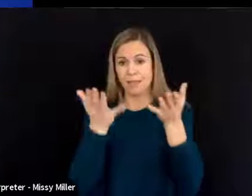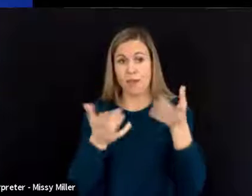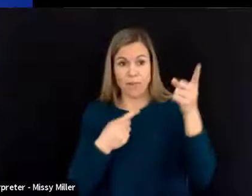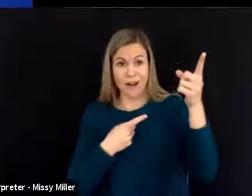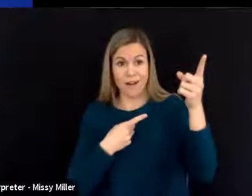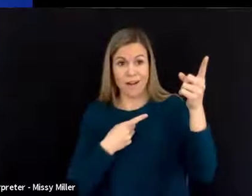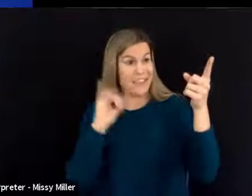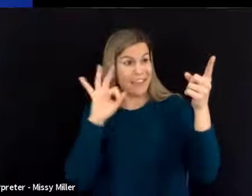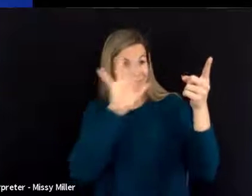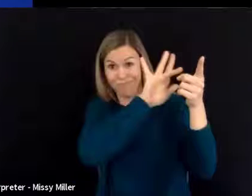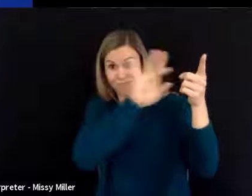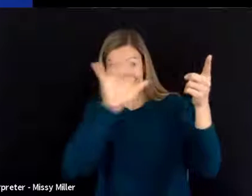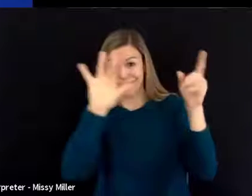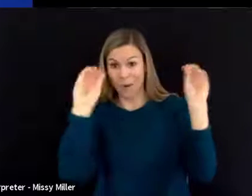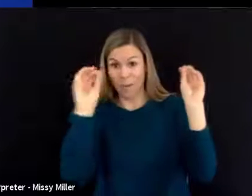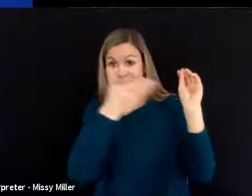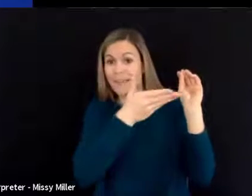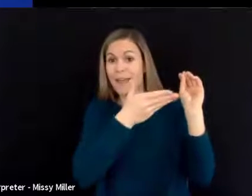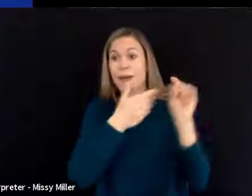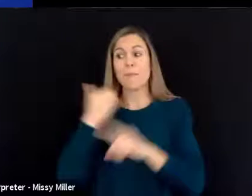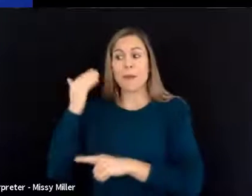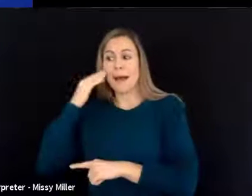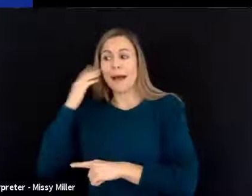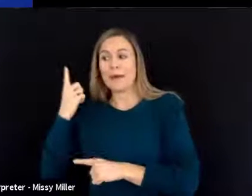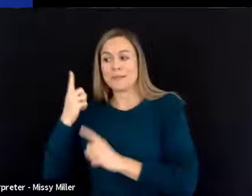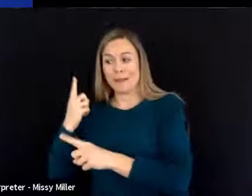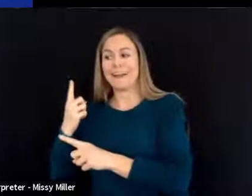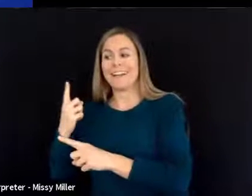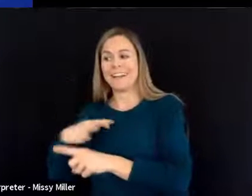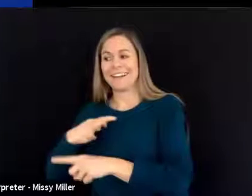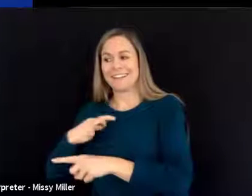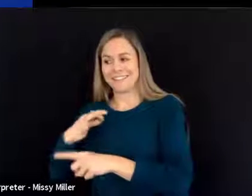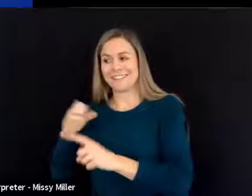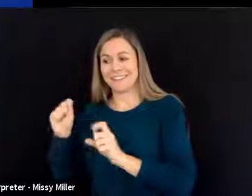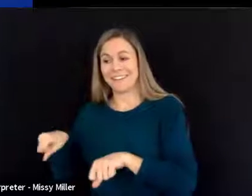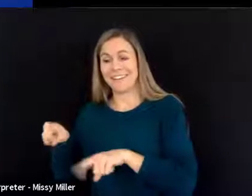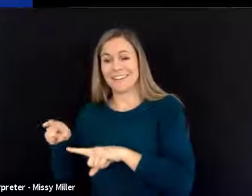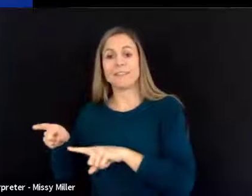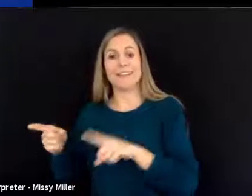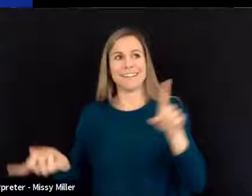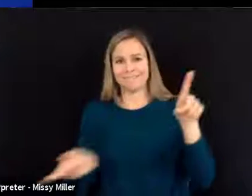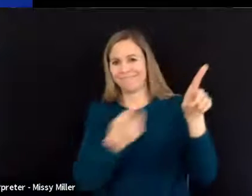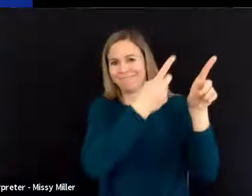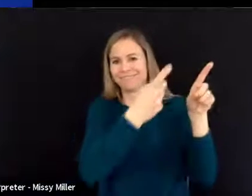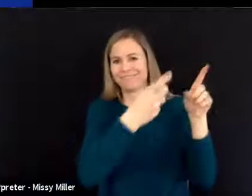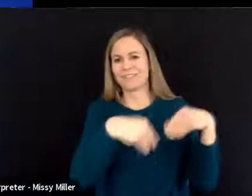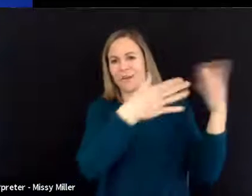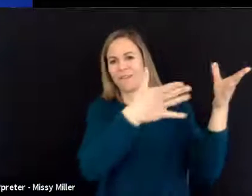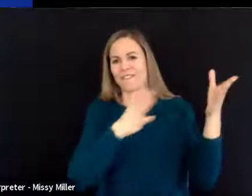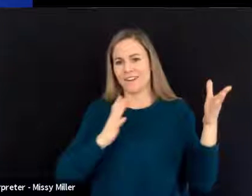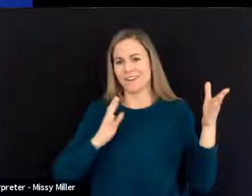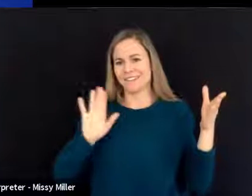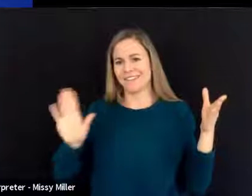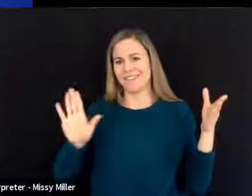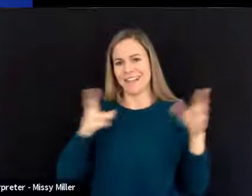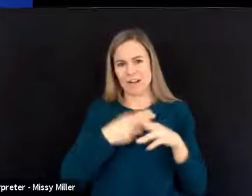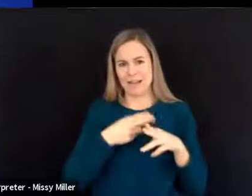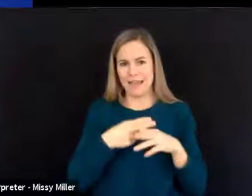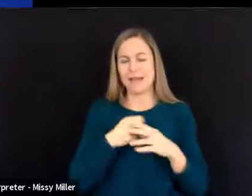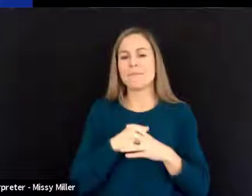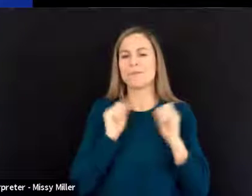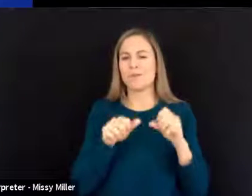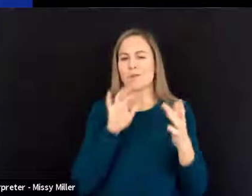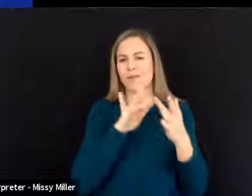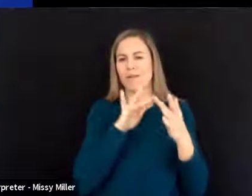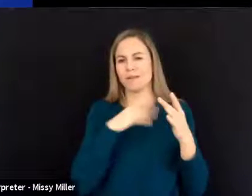someone that might be interested in volunteering, the foundation would very much love to hear from you. And the woman that you would reach out to from